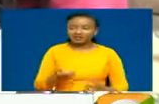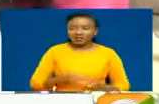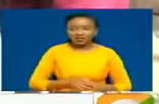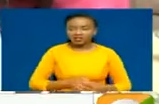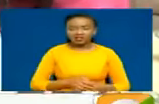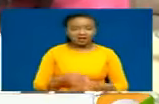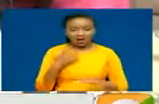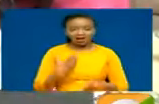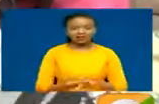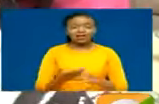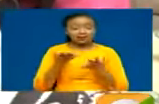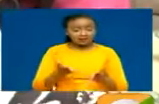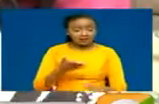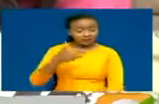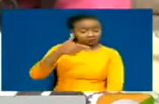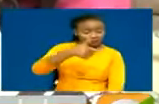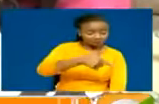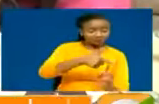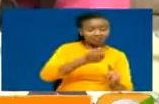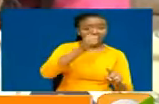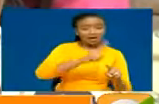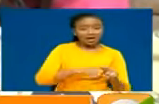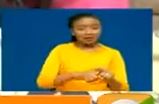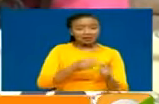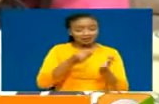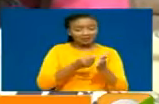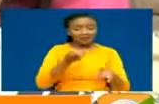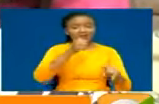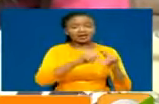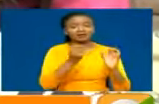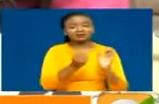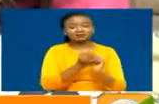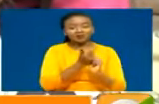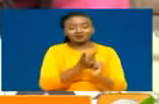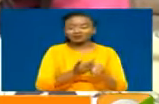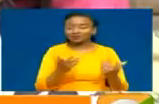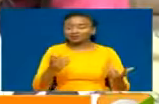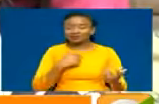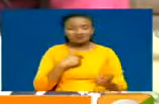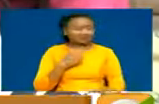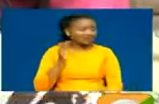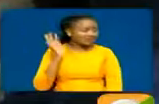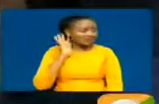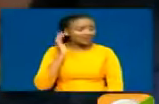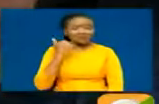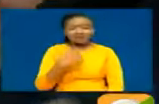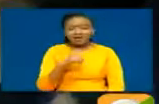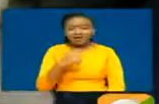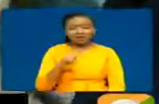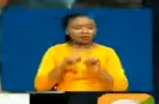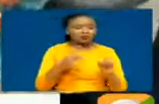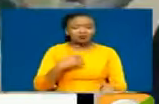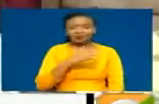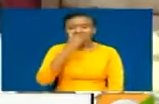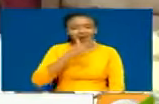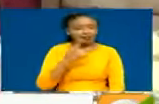Sai venye mafuta imepanda, na hiyo shilingi 12, sijai sikia kitu kama hiyo. Na sijai yona,